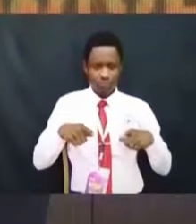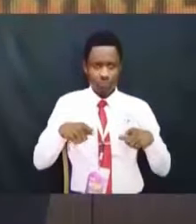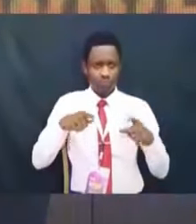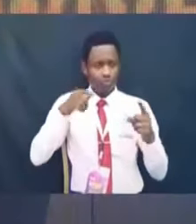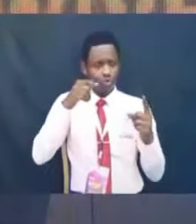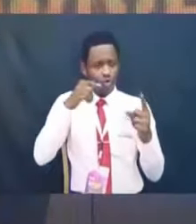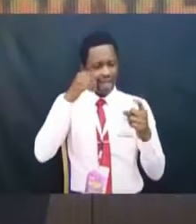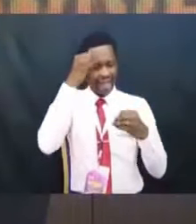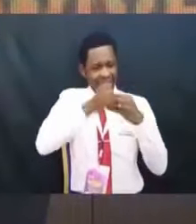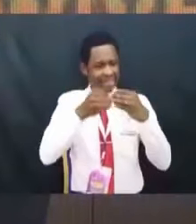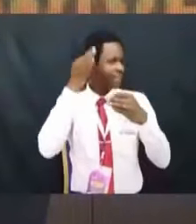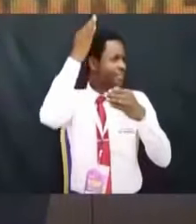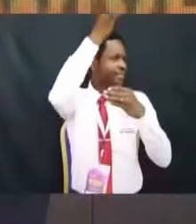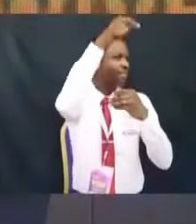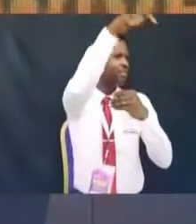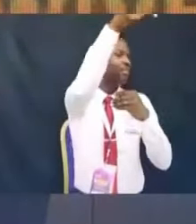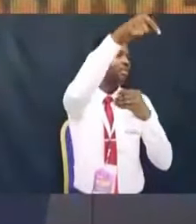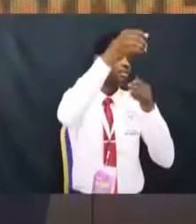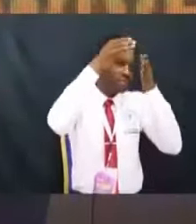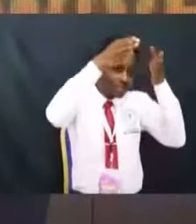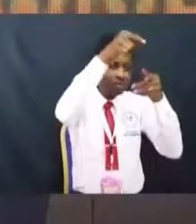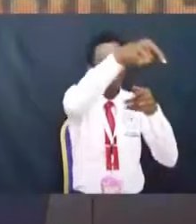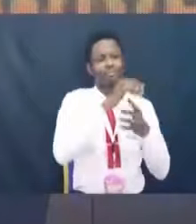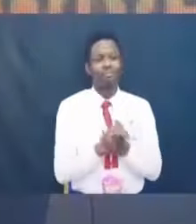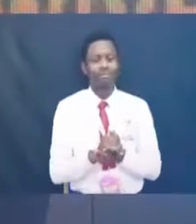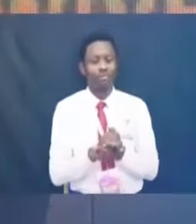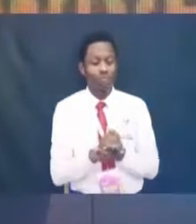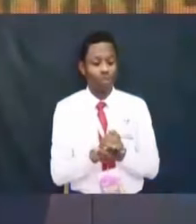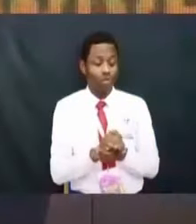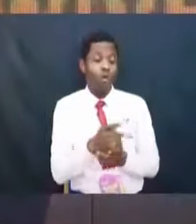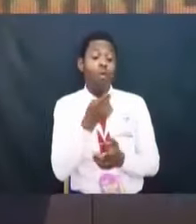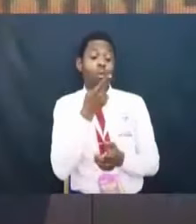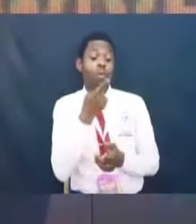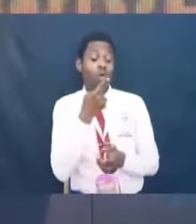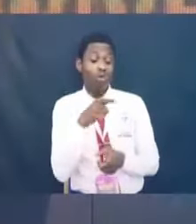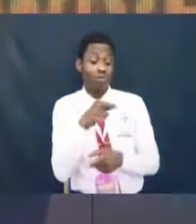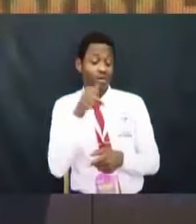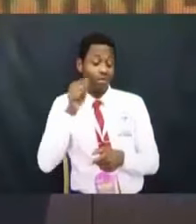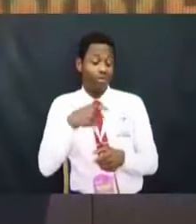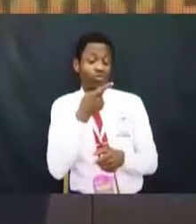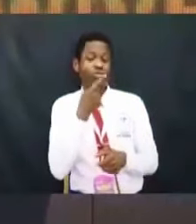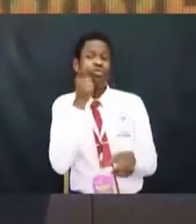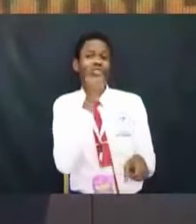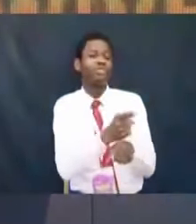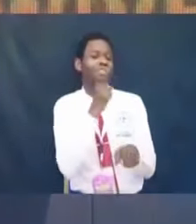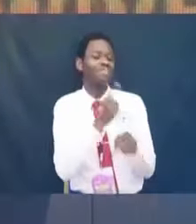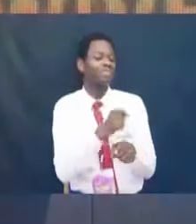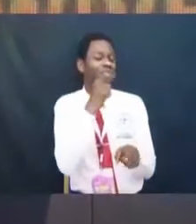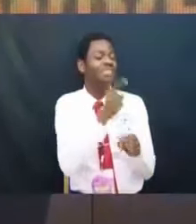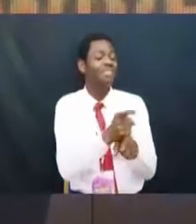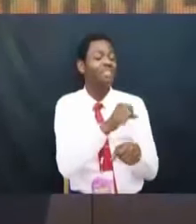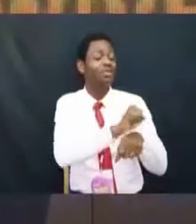view. The Apostle Paul was not just working. At a point in time, he had to go back to Jerusalem